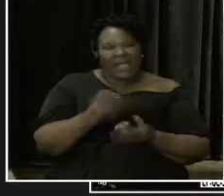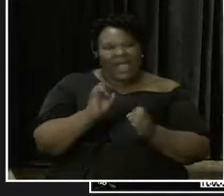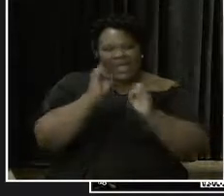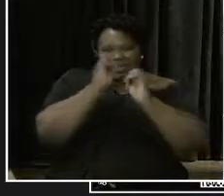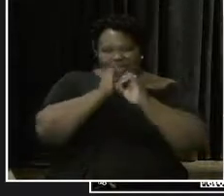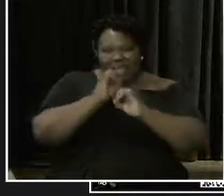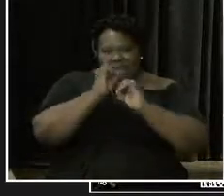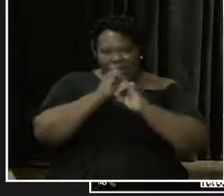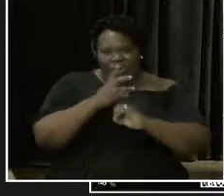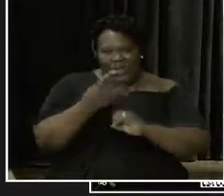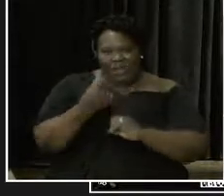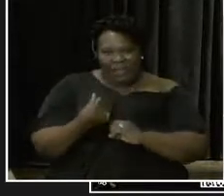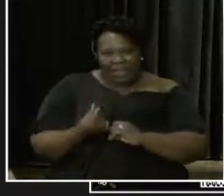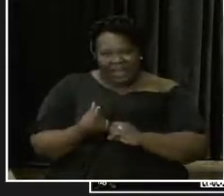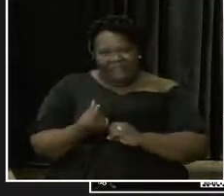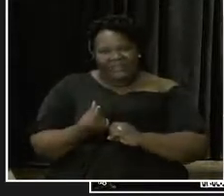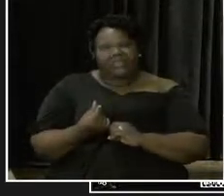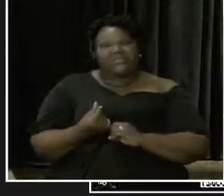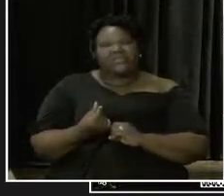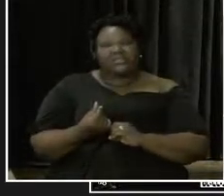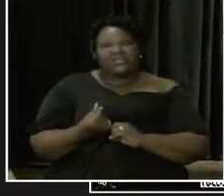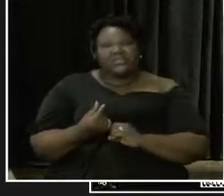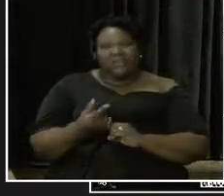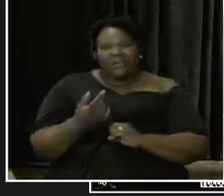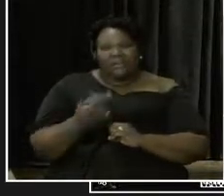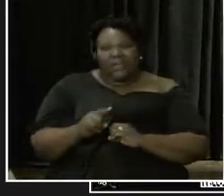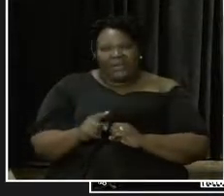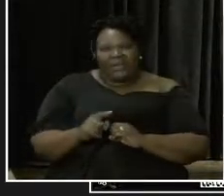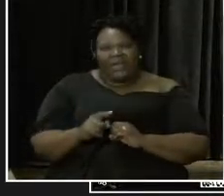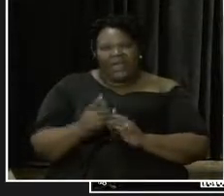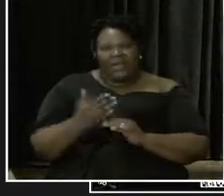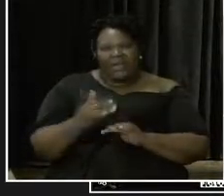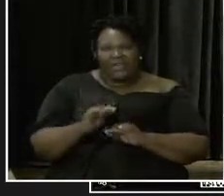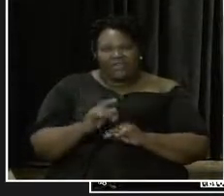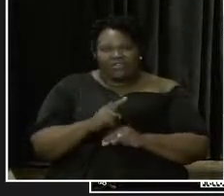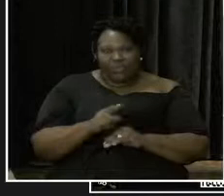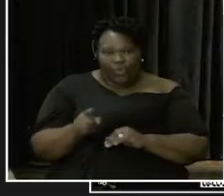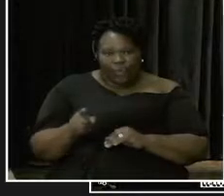been identified yet, and there are limitations to that in terms of